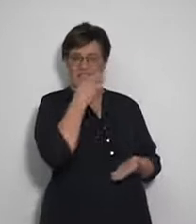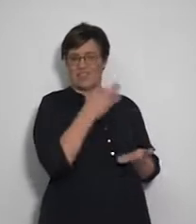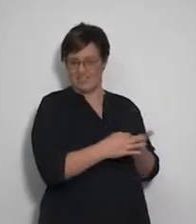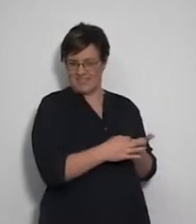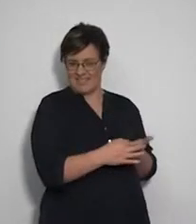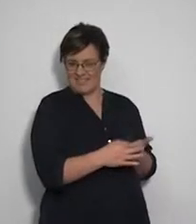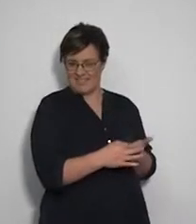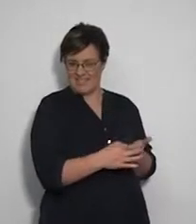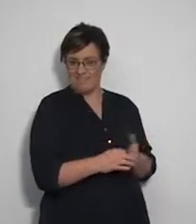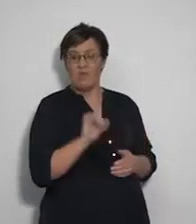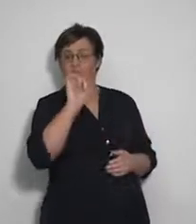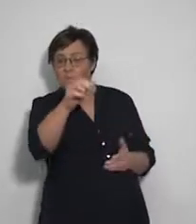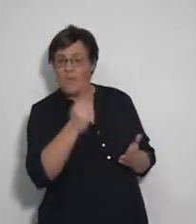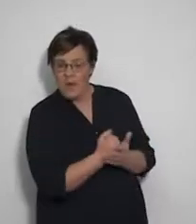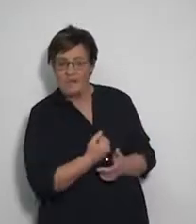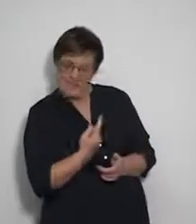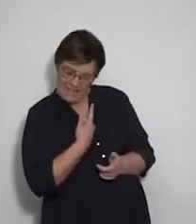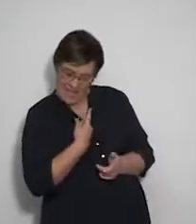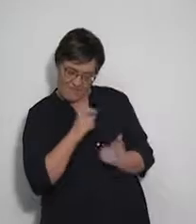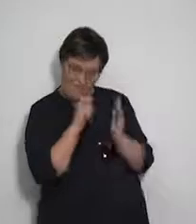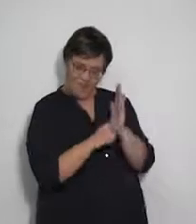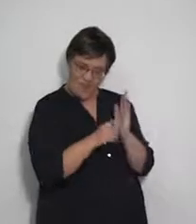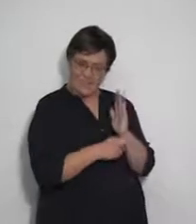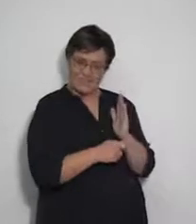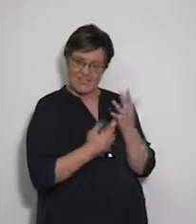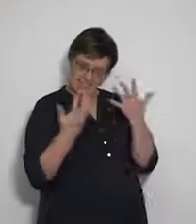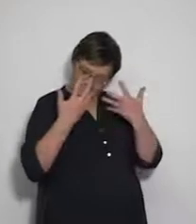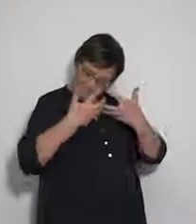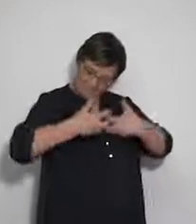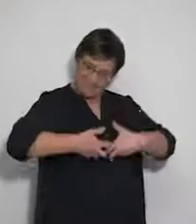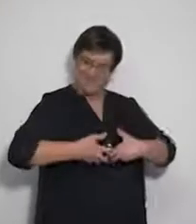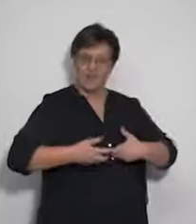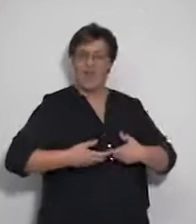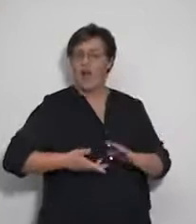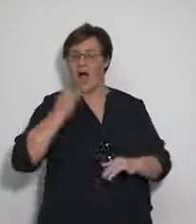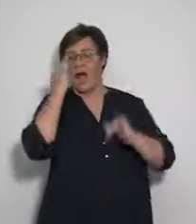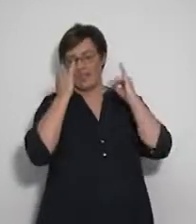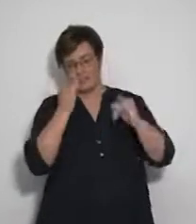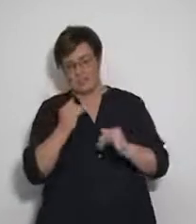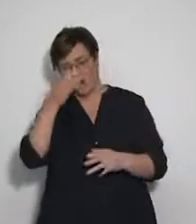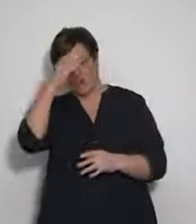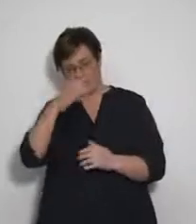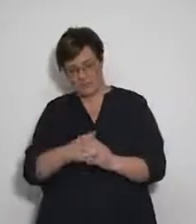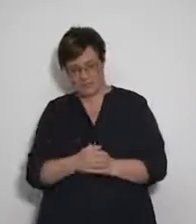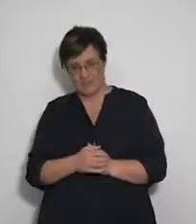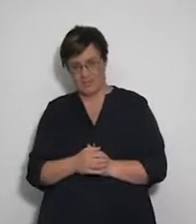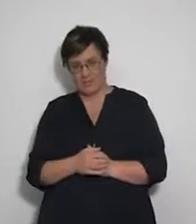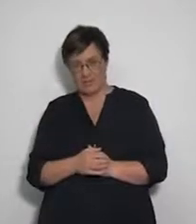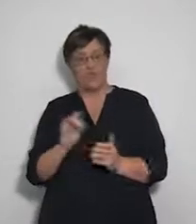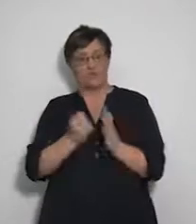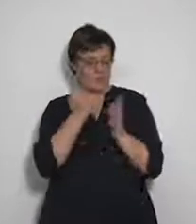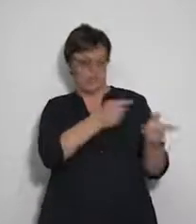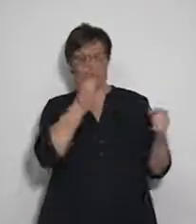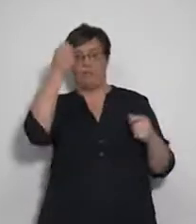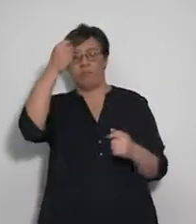suggested memo. We're expecting you to be able to write in a congruent flow of ideas and concepts. So please do not